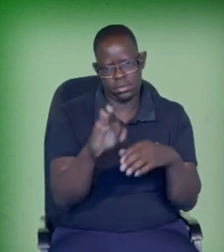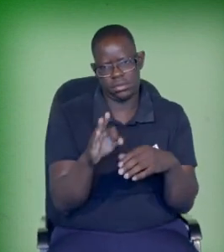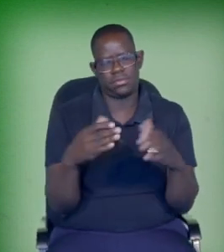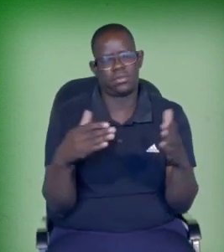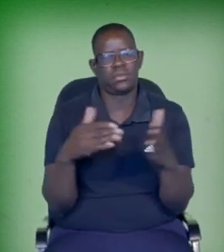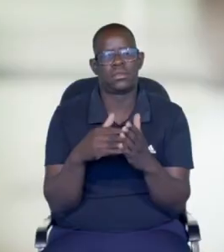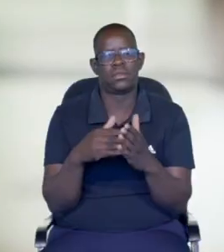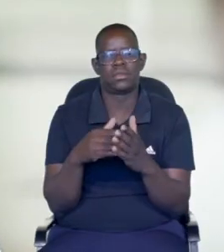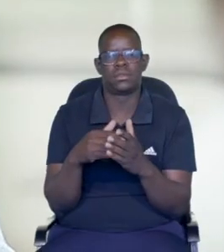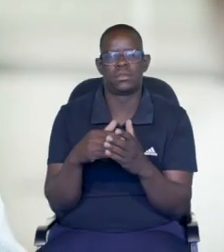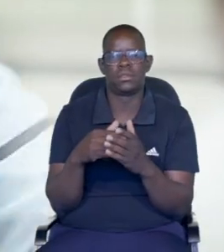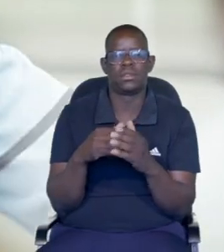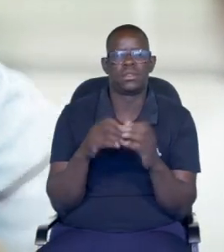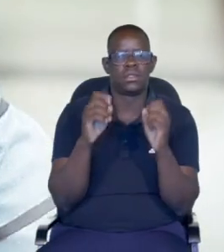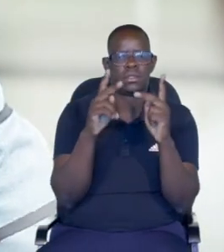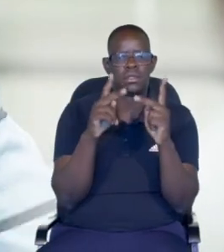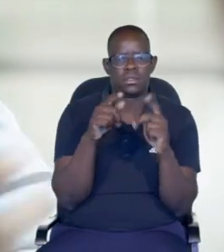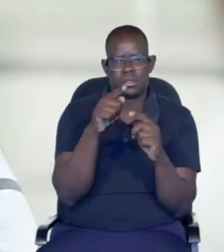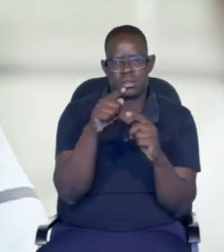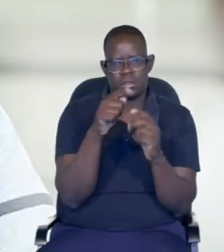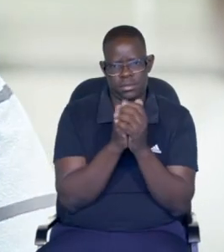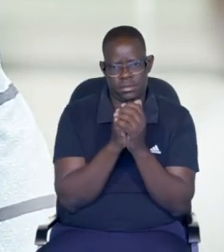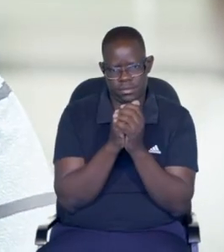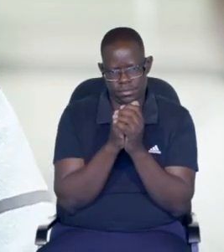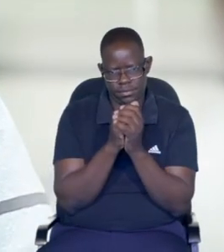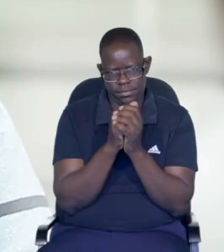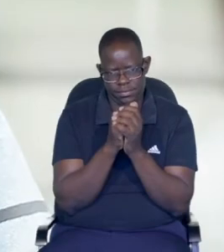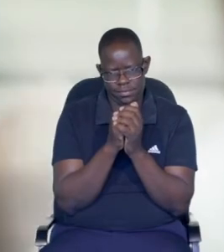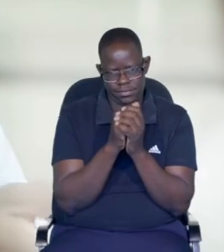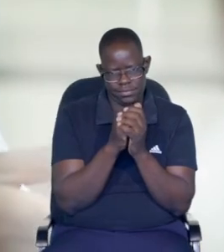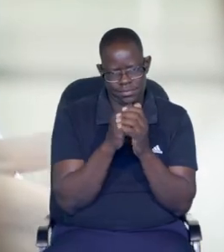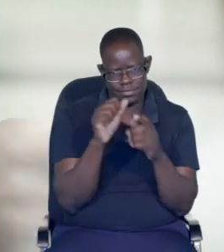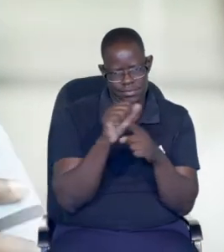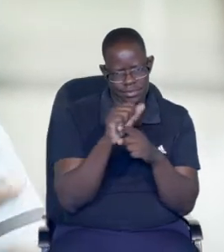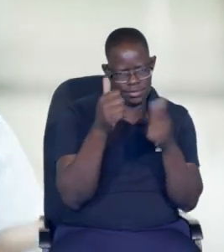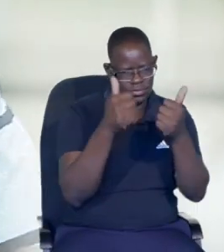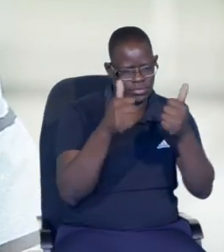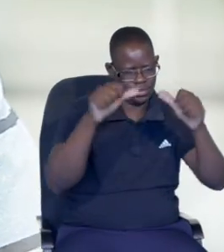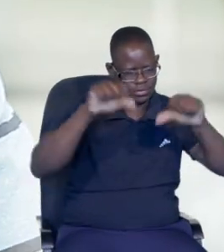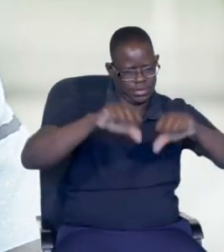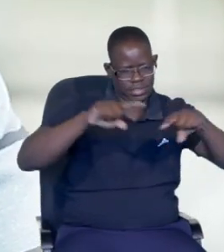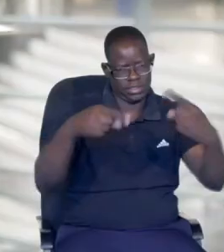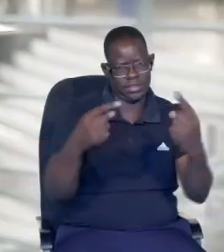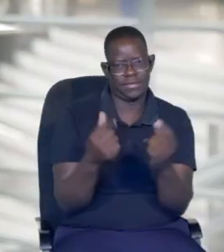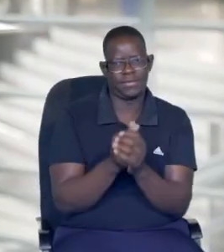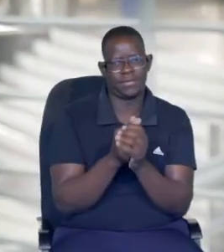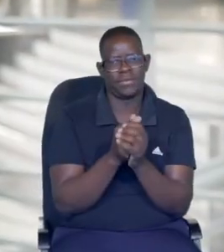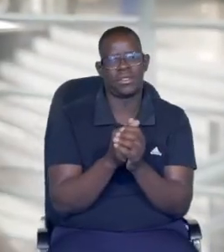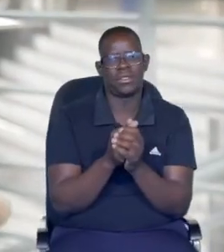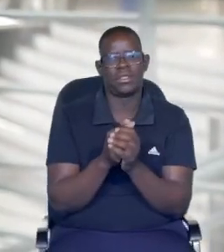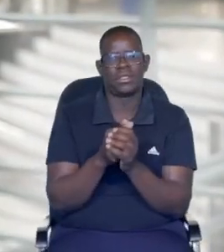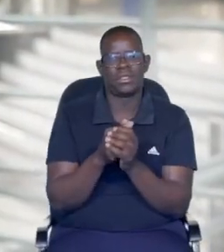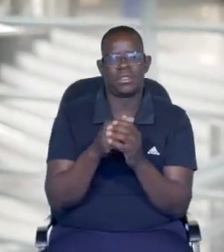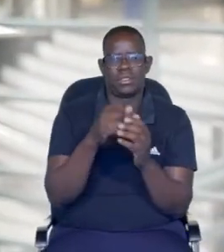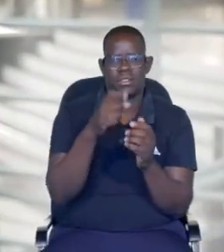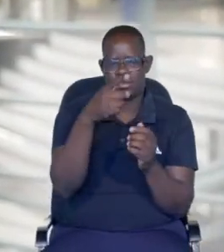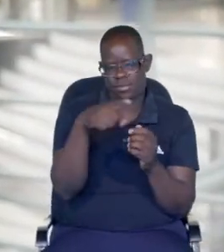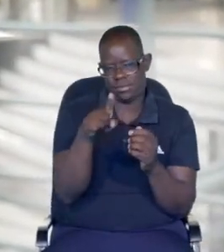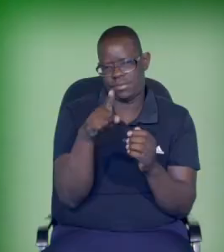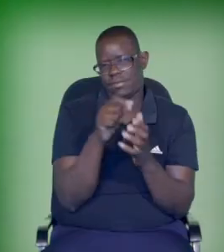it stops. Wow, I can already see some of those turning out to be advantages and disadvantages. And you're